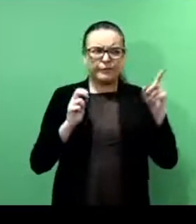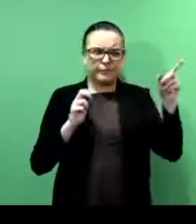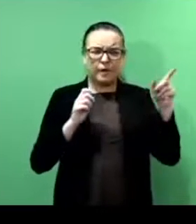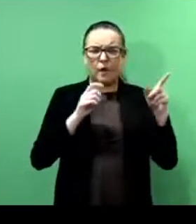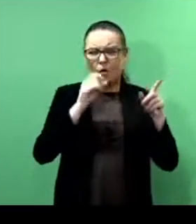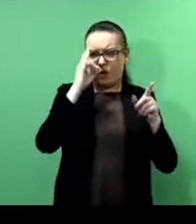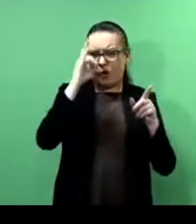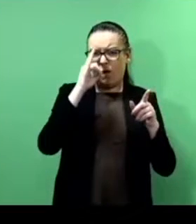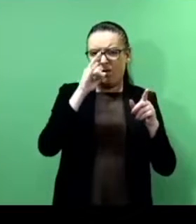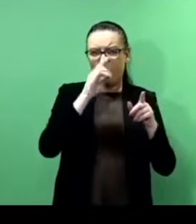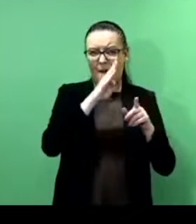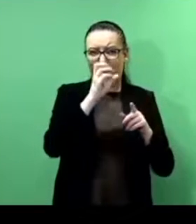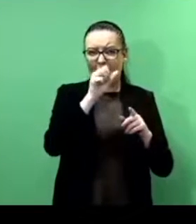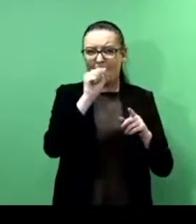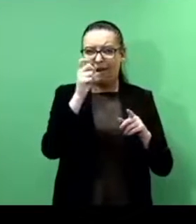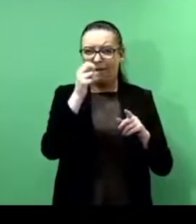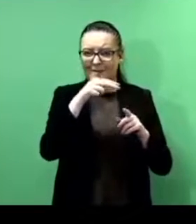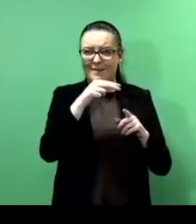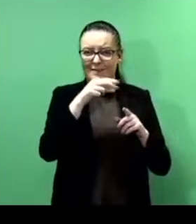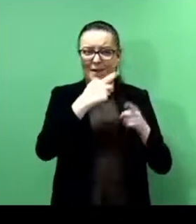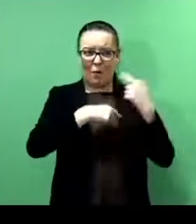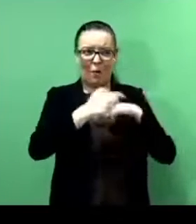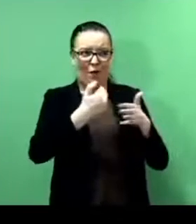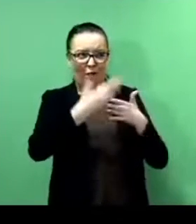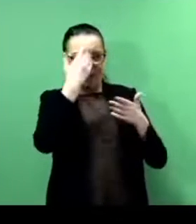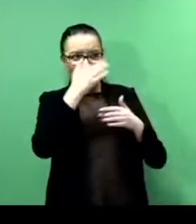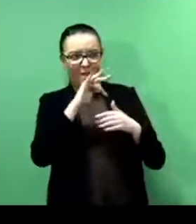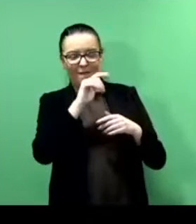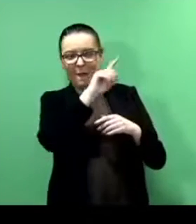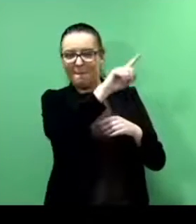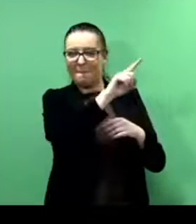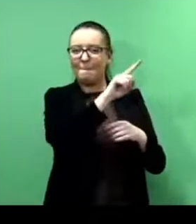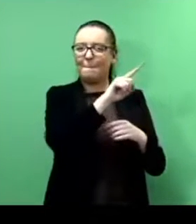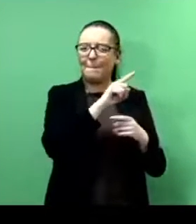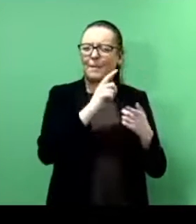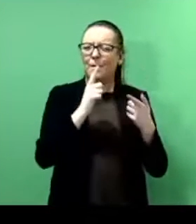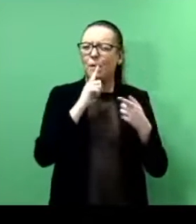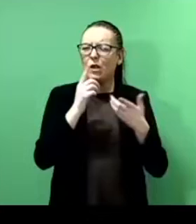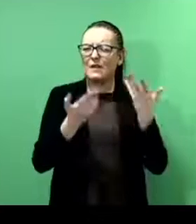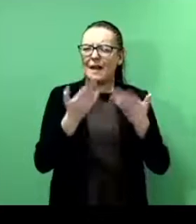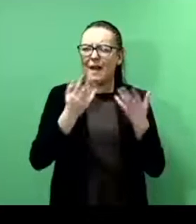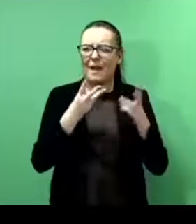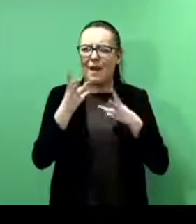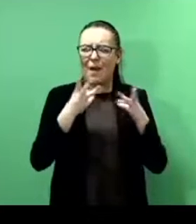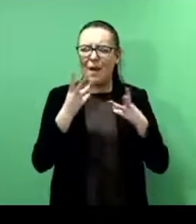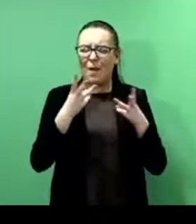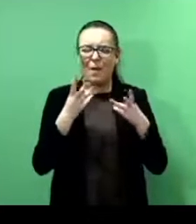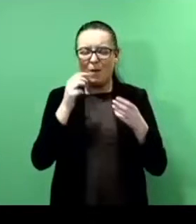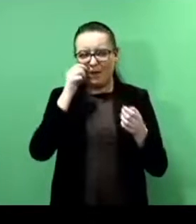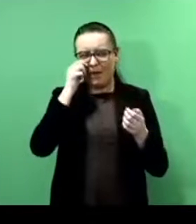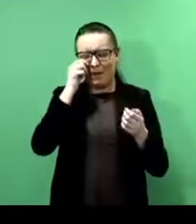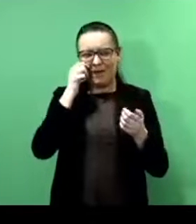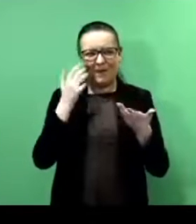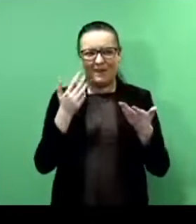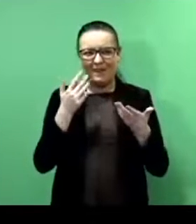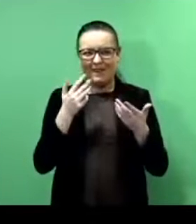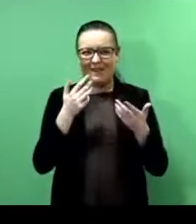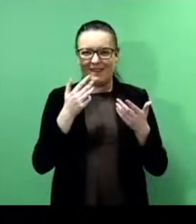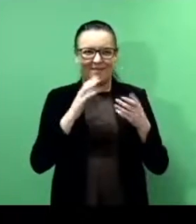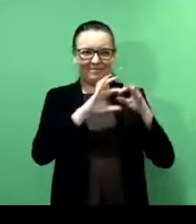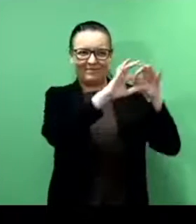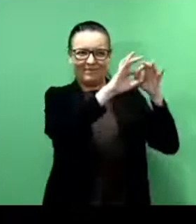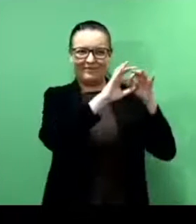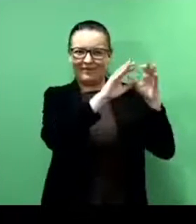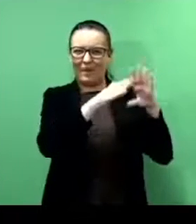Dublin, Limerick, Ireland is learning from that. But how has that worked, trying to do this literally across the Atlantic Ocean? Yeah. Okay, I won't tell you